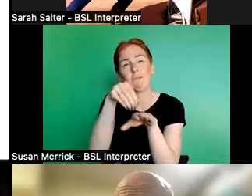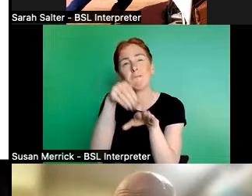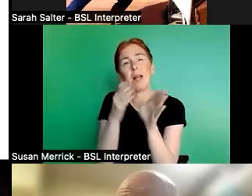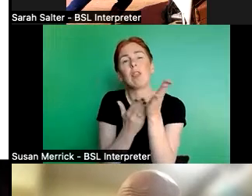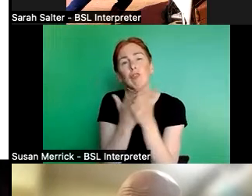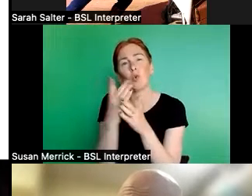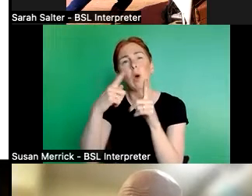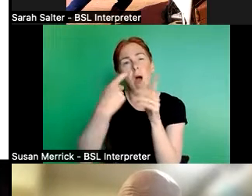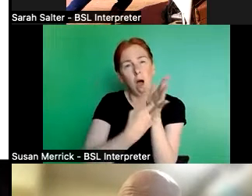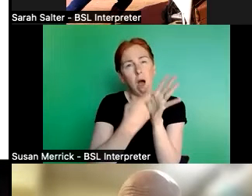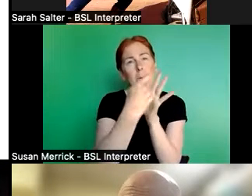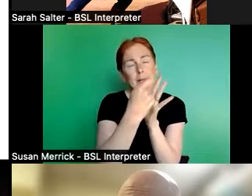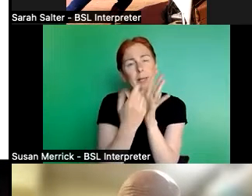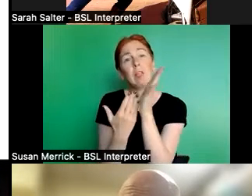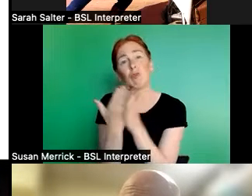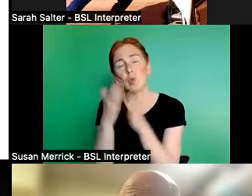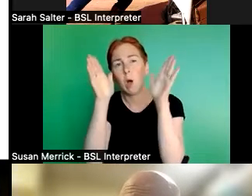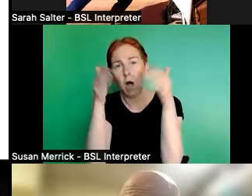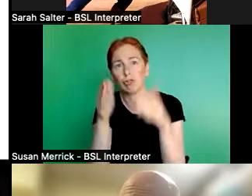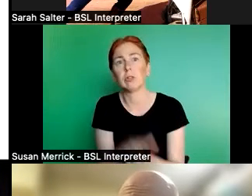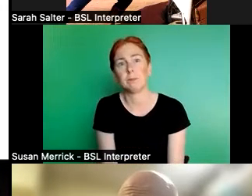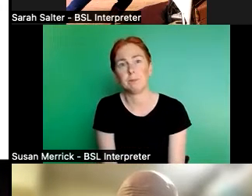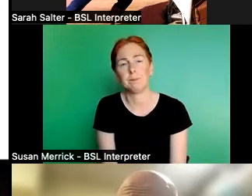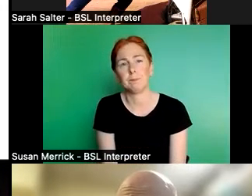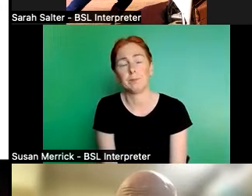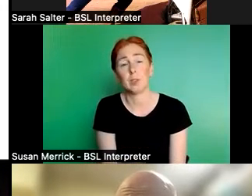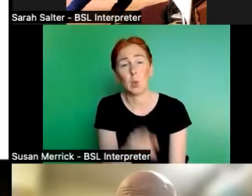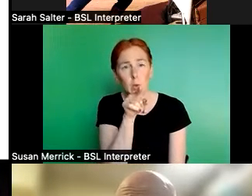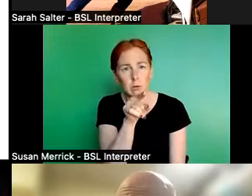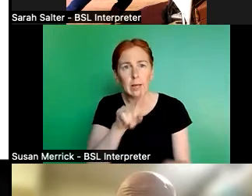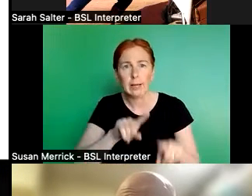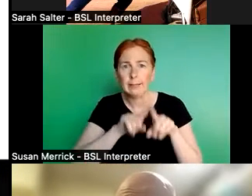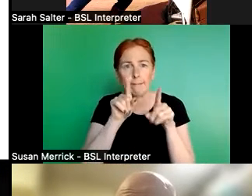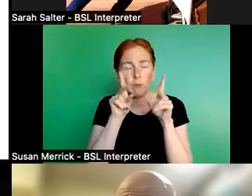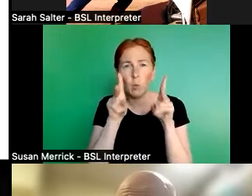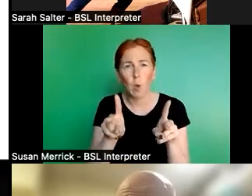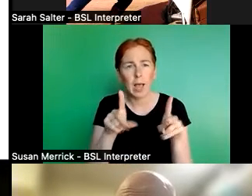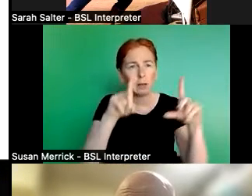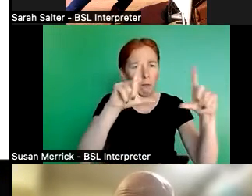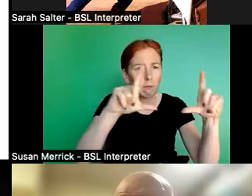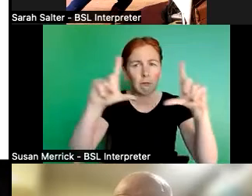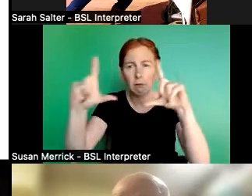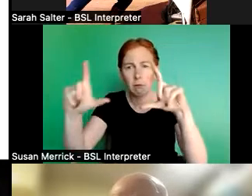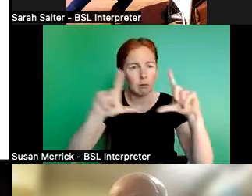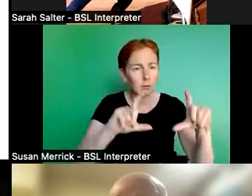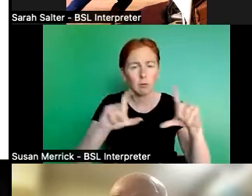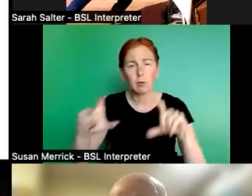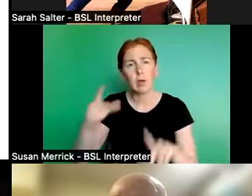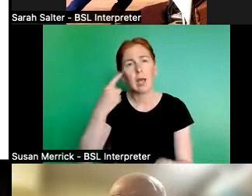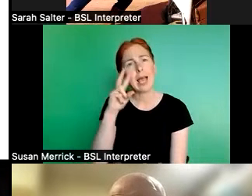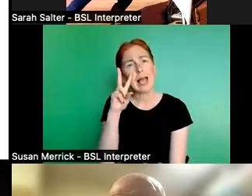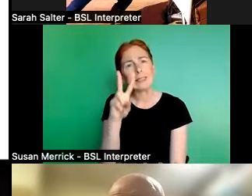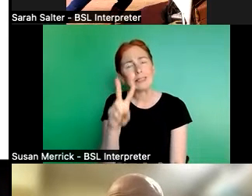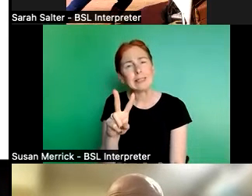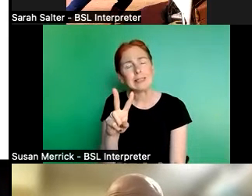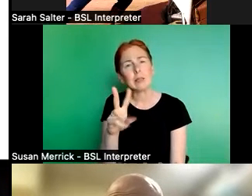So you can see from this imaging how we are able to monitor the progress of disease as the ring slowly